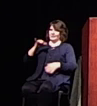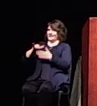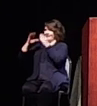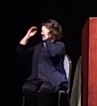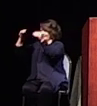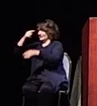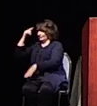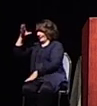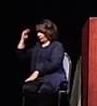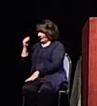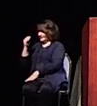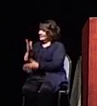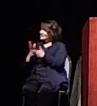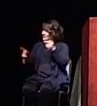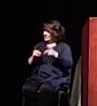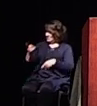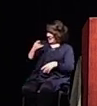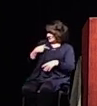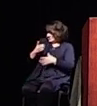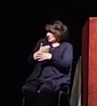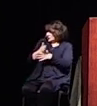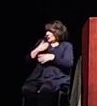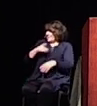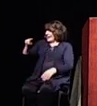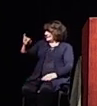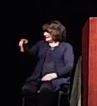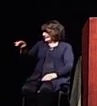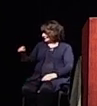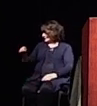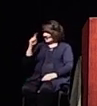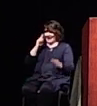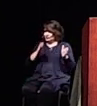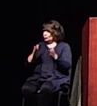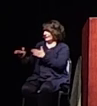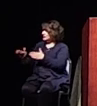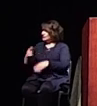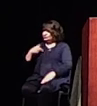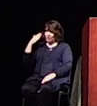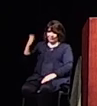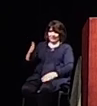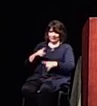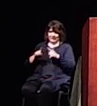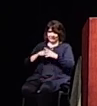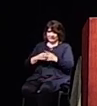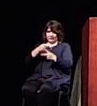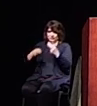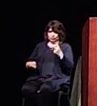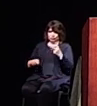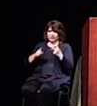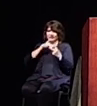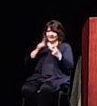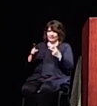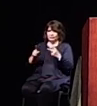me to share some tips and strategies from this book. And so I'll share a couple things, but I'm gonna start with two that really frame the rest